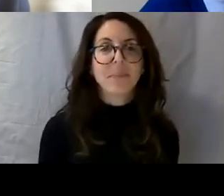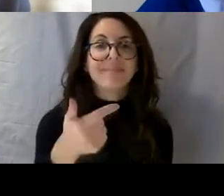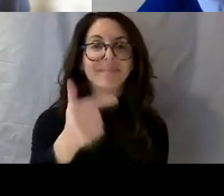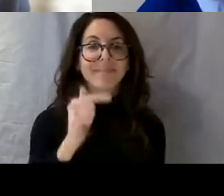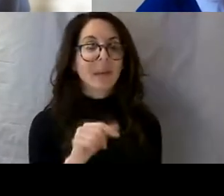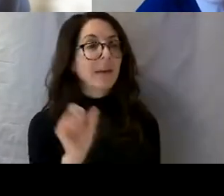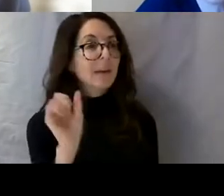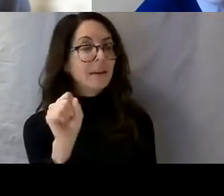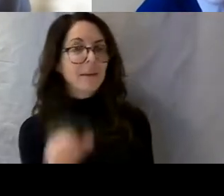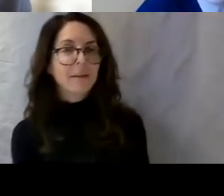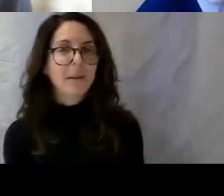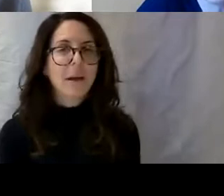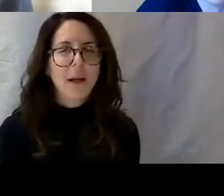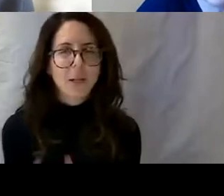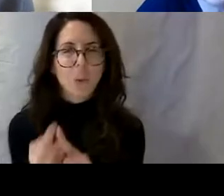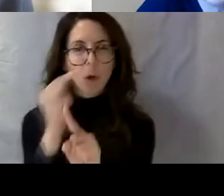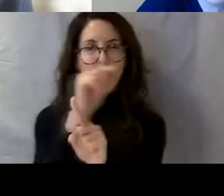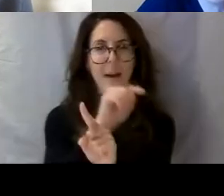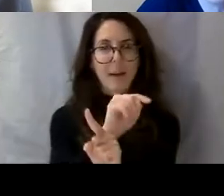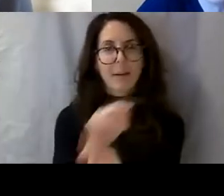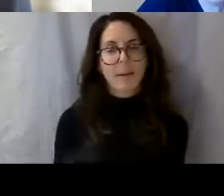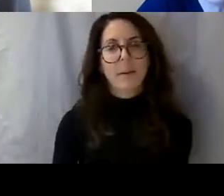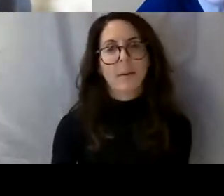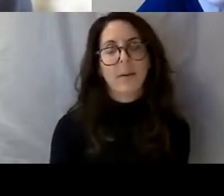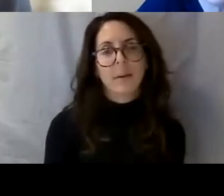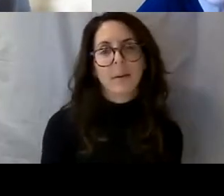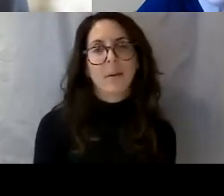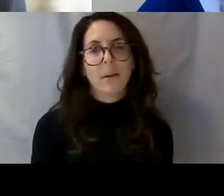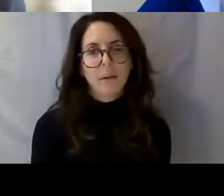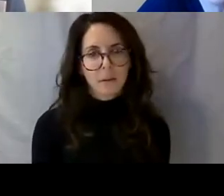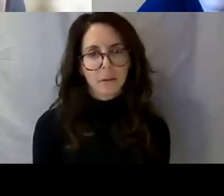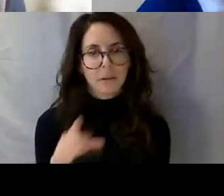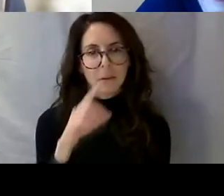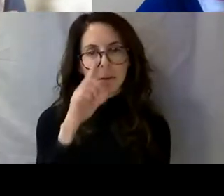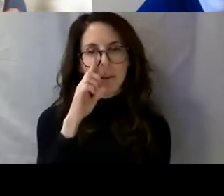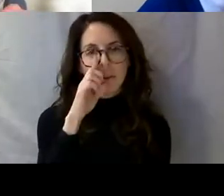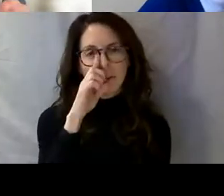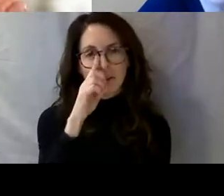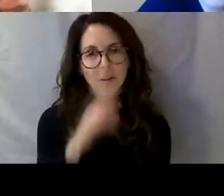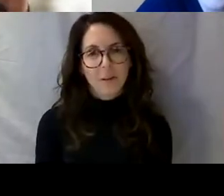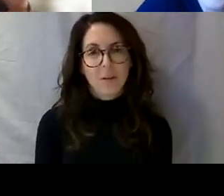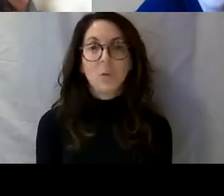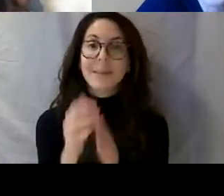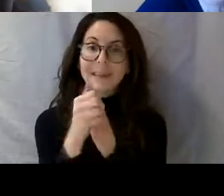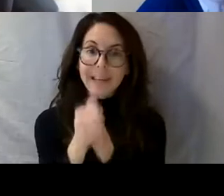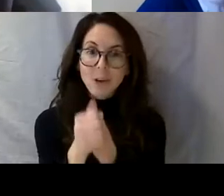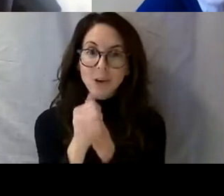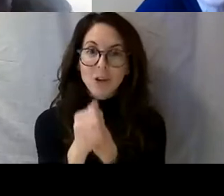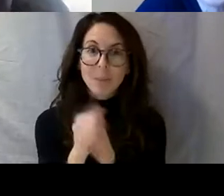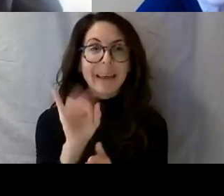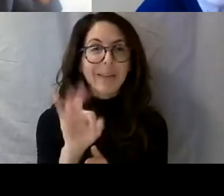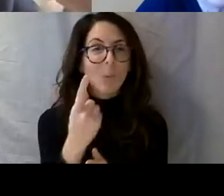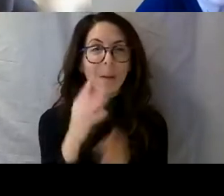Yes, I just wanted to go back quickly to the leadership and the load that comes to one